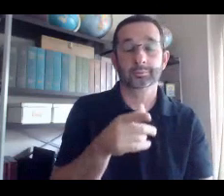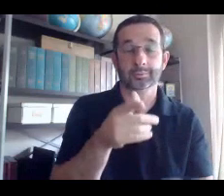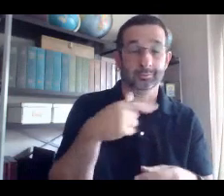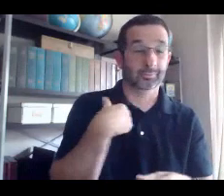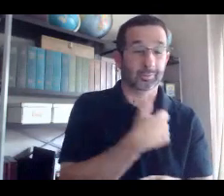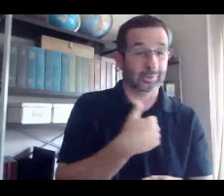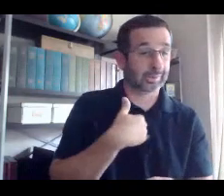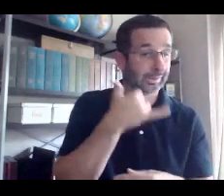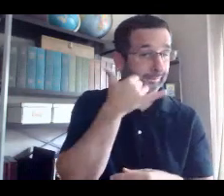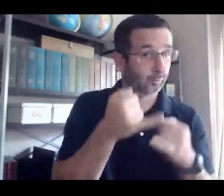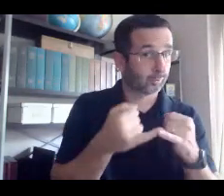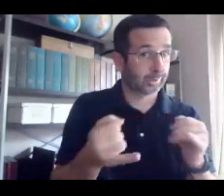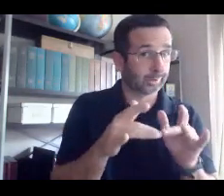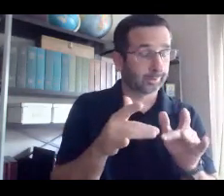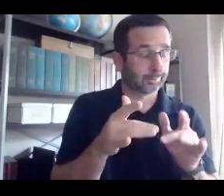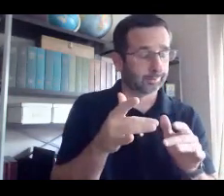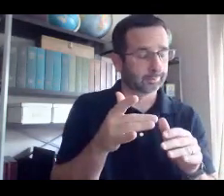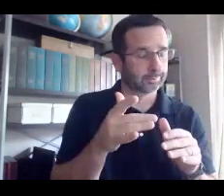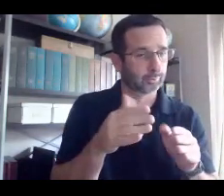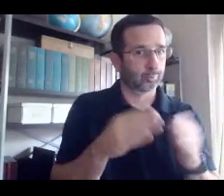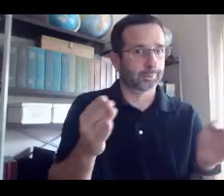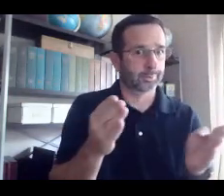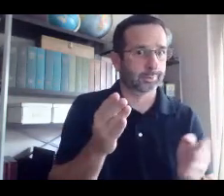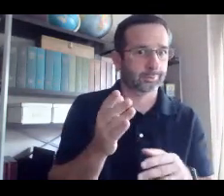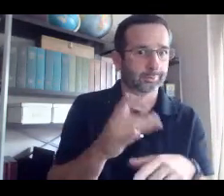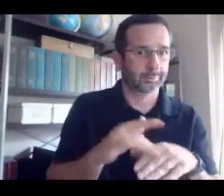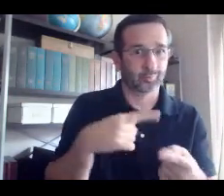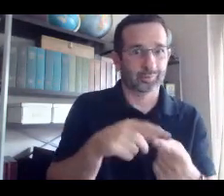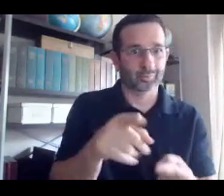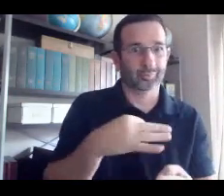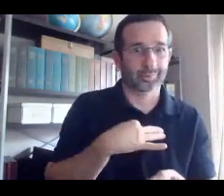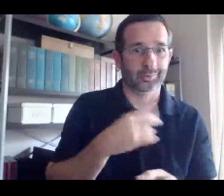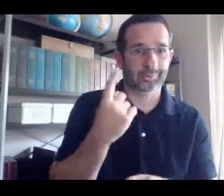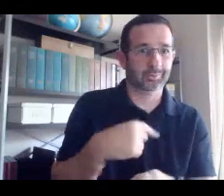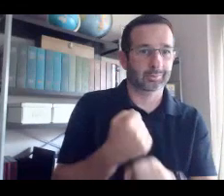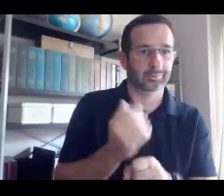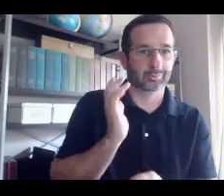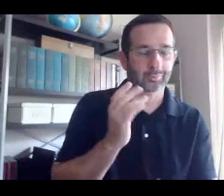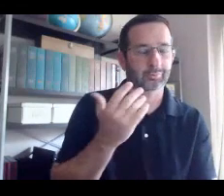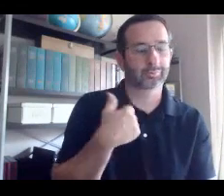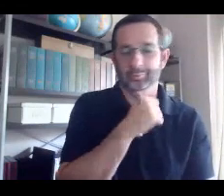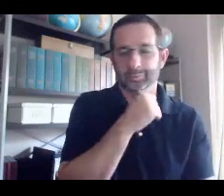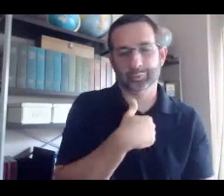center staff if you do have further questions. Also,